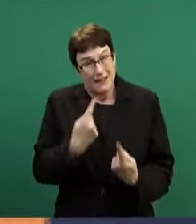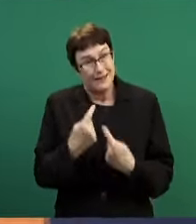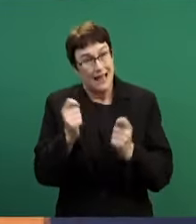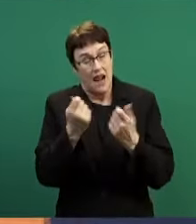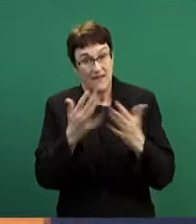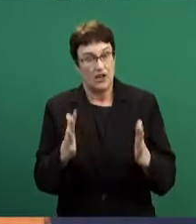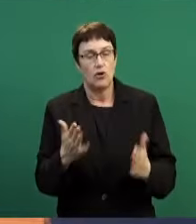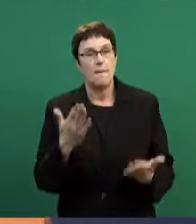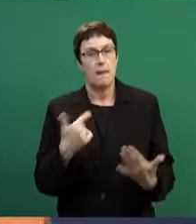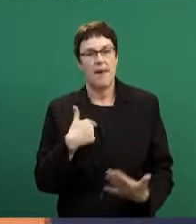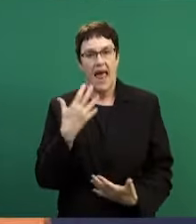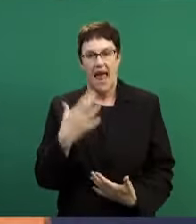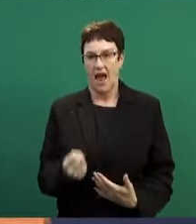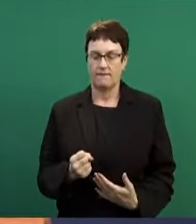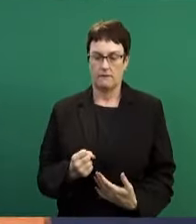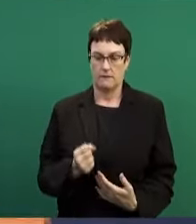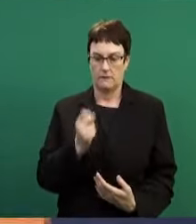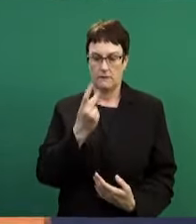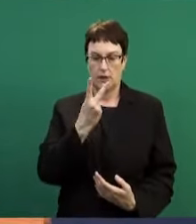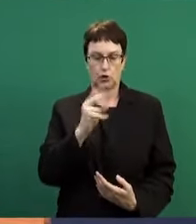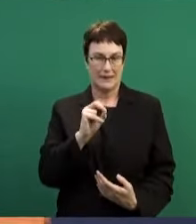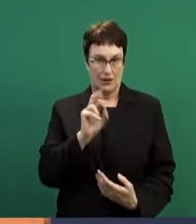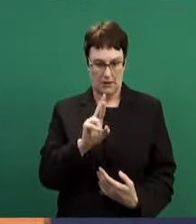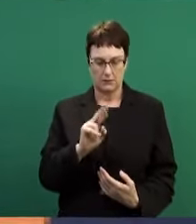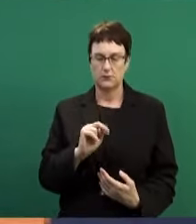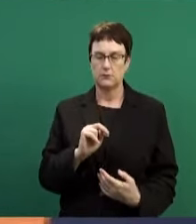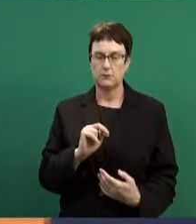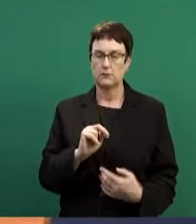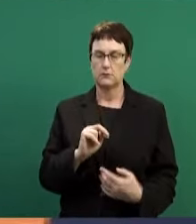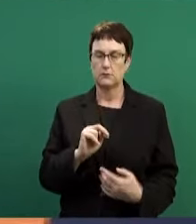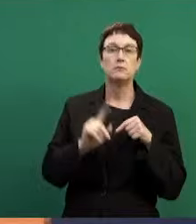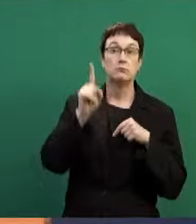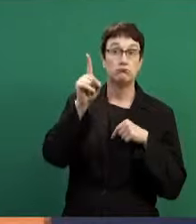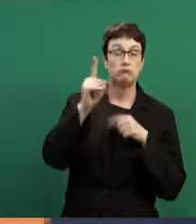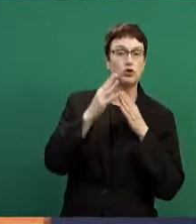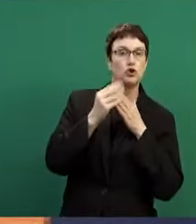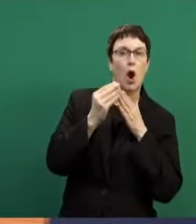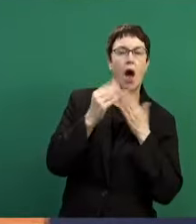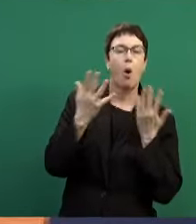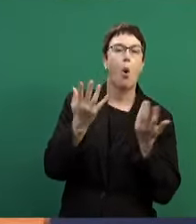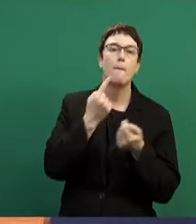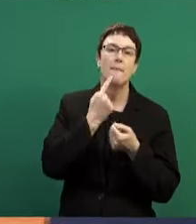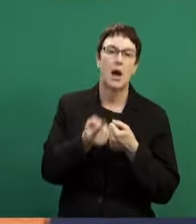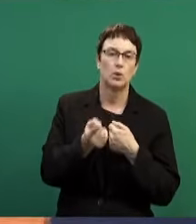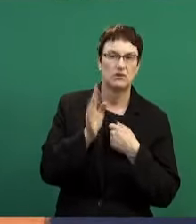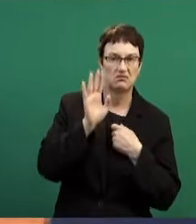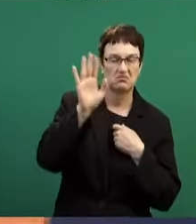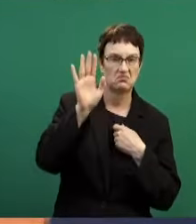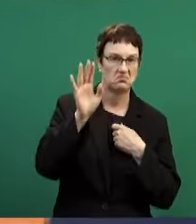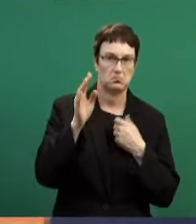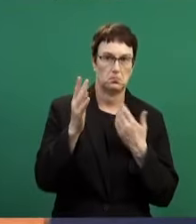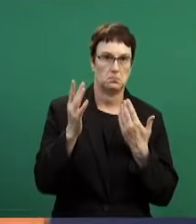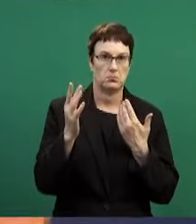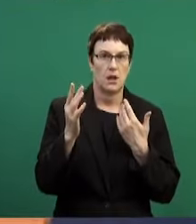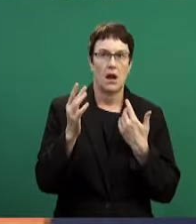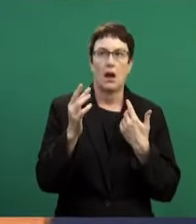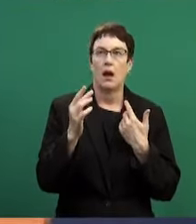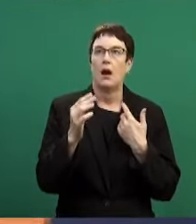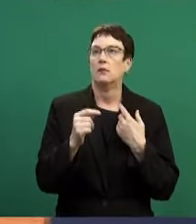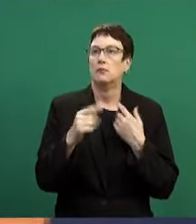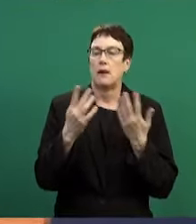to the pound or whatever, the dollar, whatever the thing is, it's 500 billion.